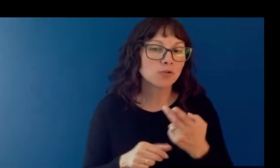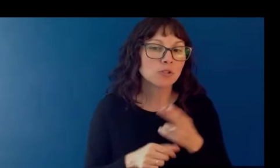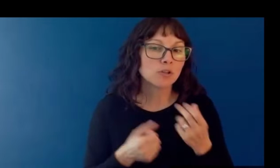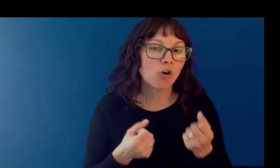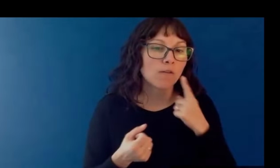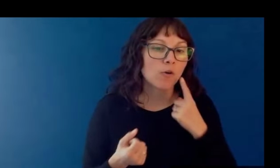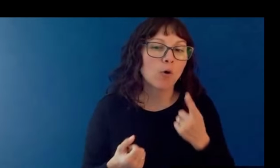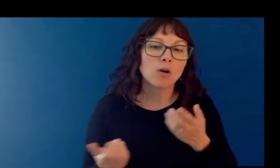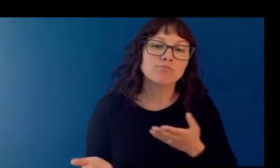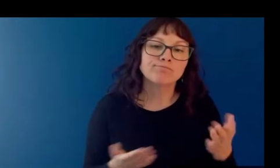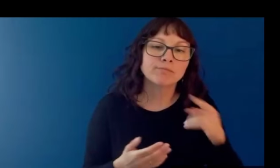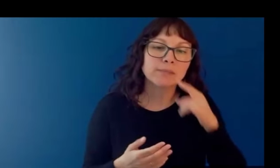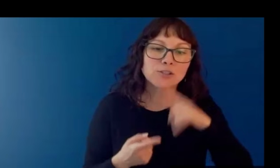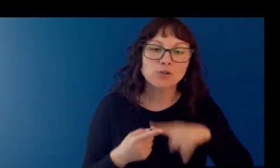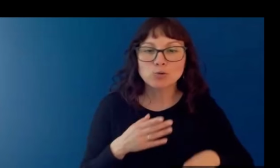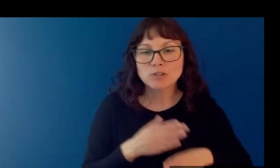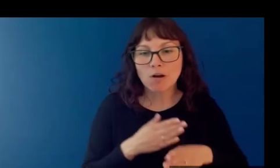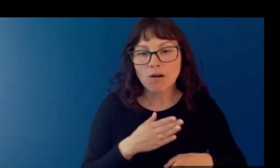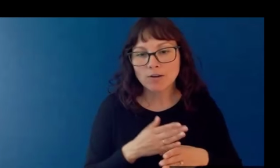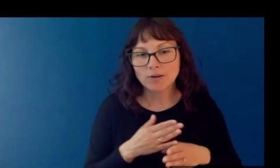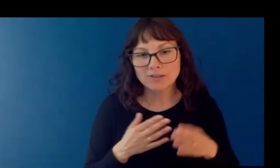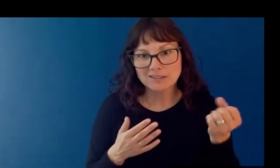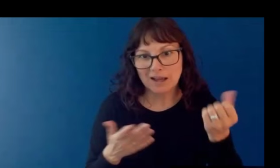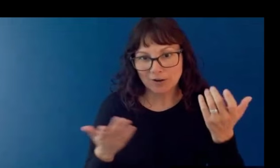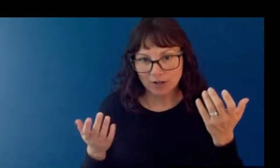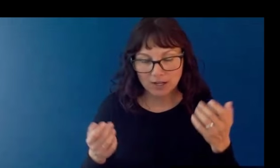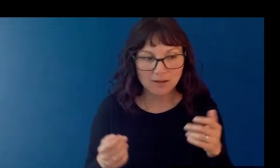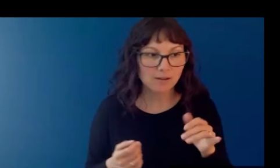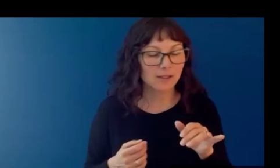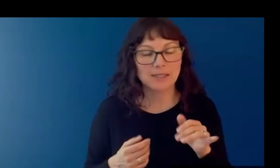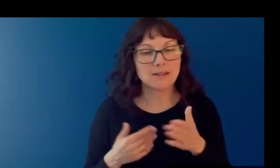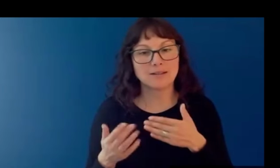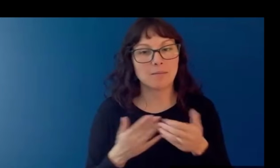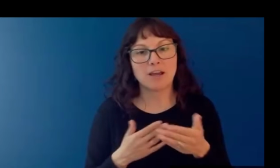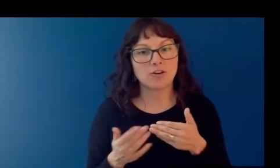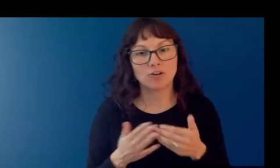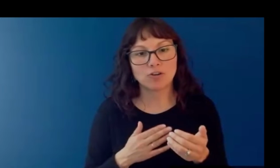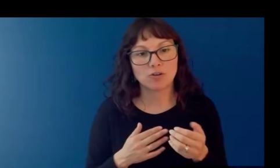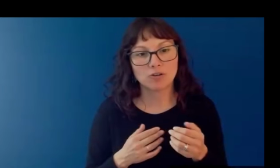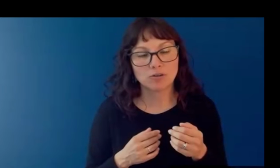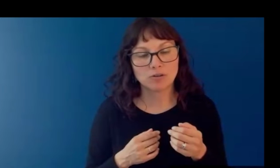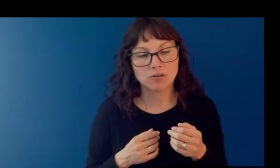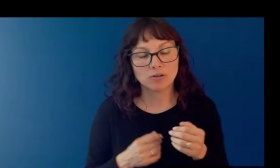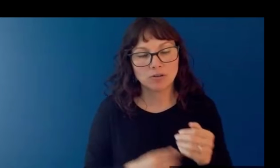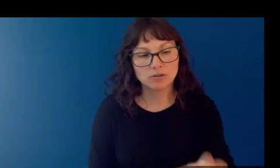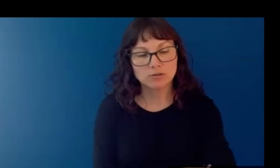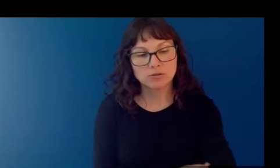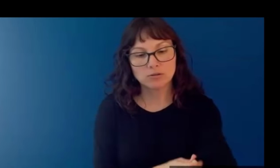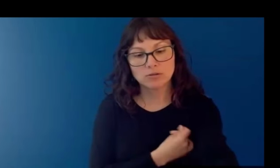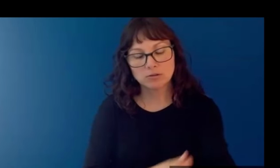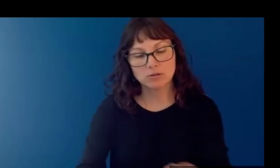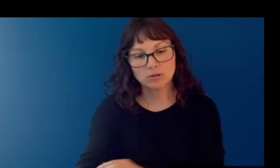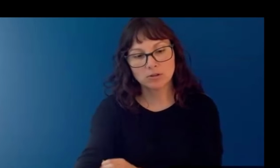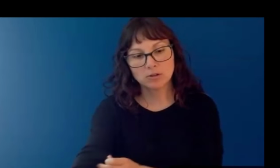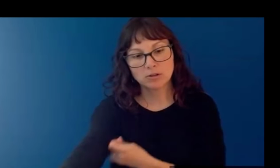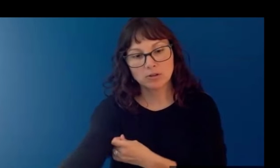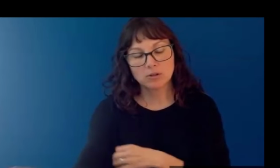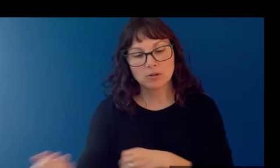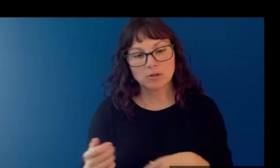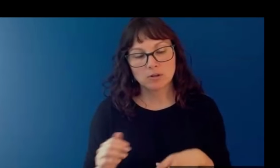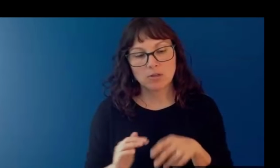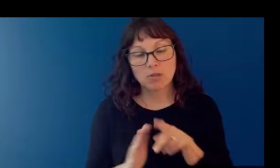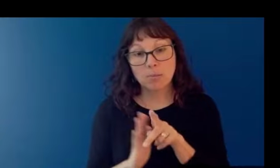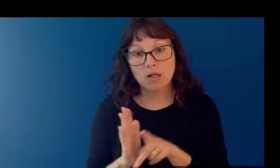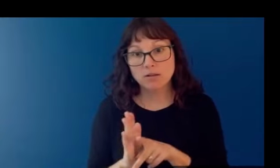take the kids to soccer on Saturday. It's not going to matter. The policy is it's not going to break it